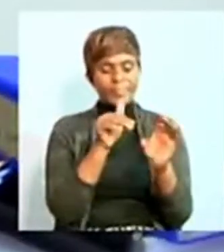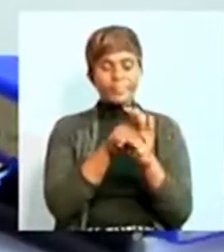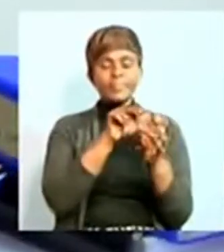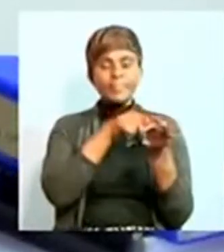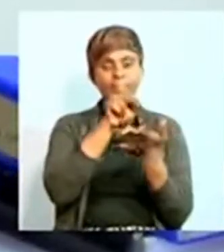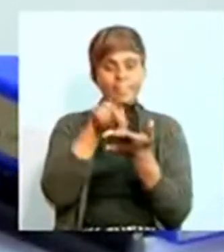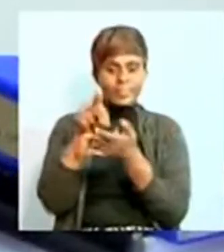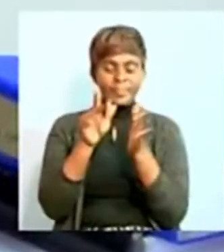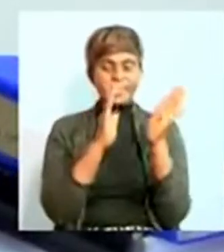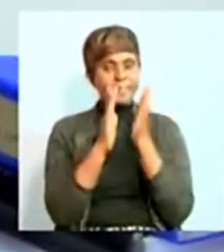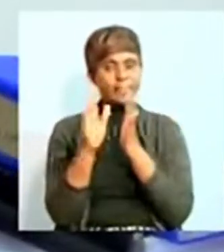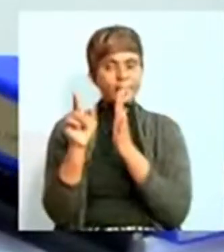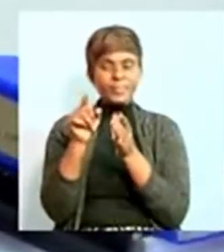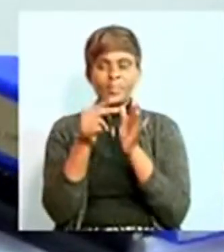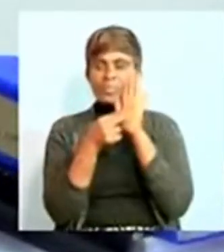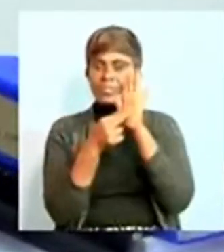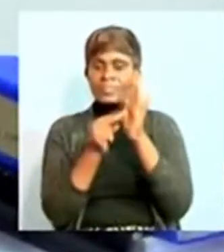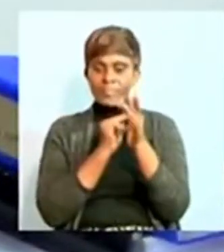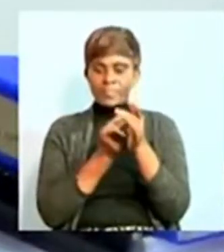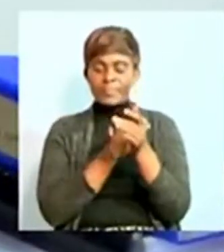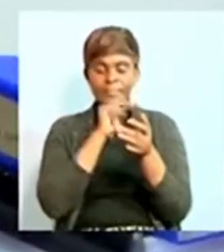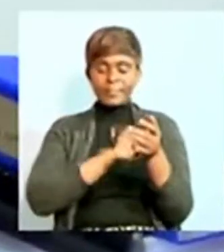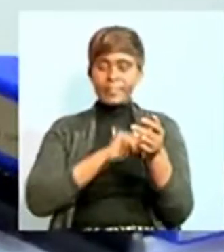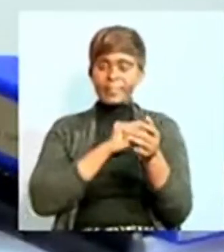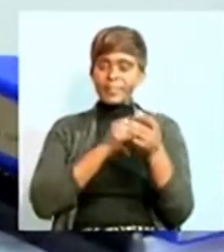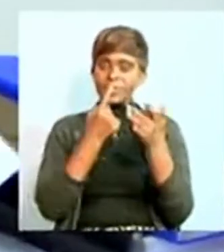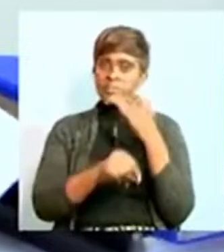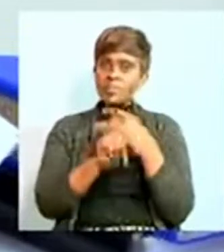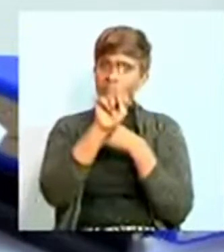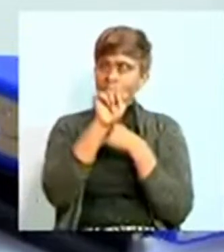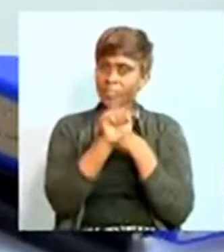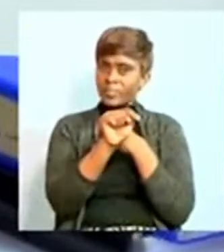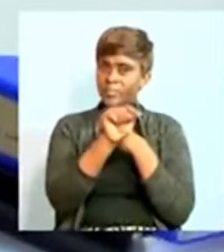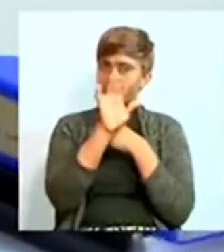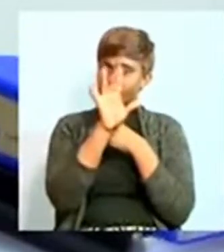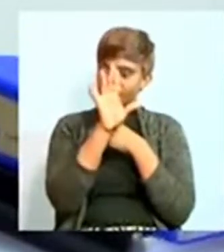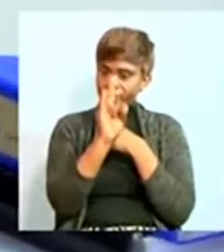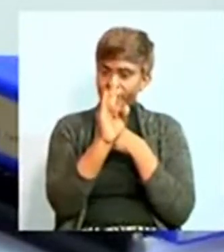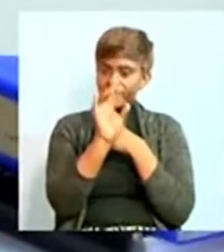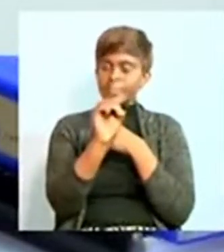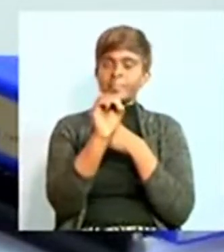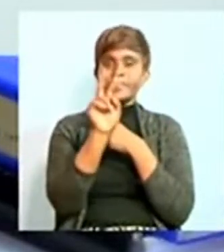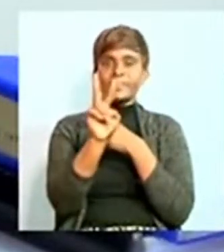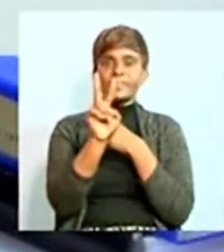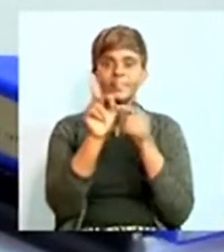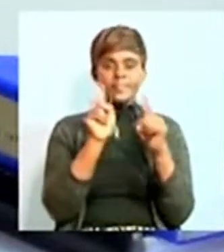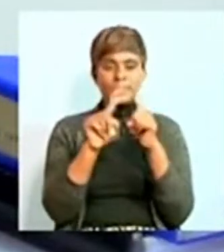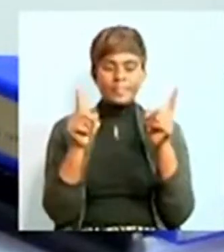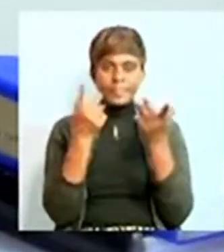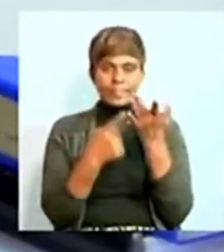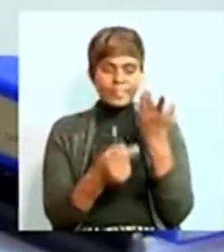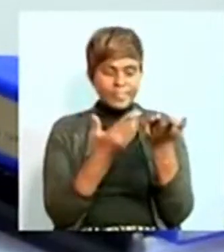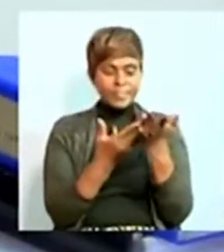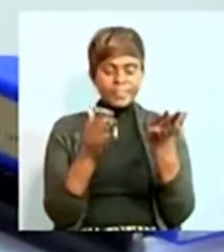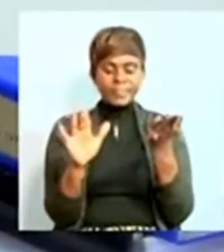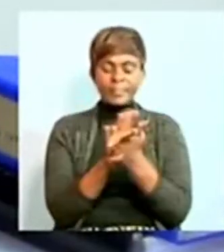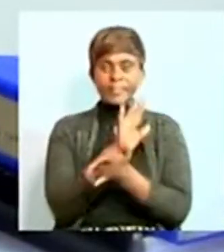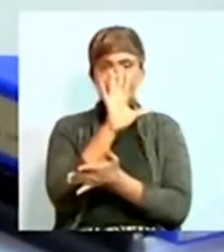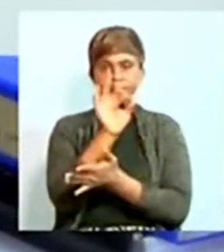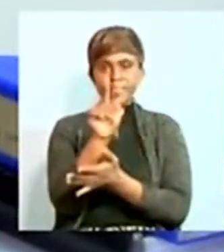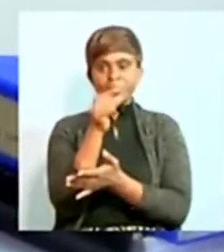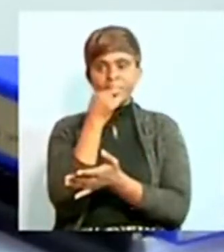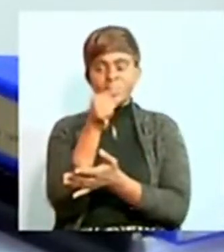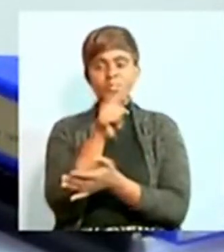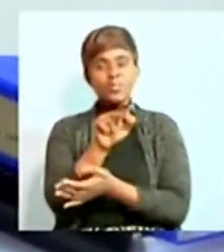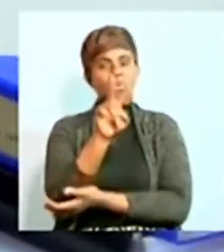plan, you are showing us that NAPSA is 1.702. Yet, on page 9, you are saying